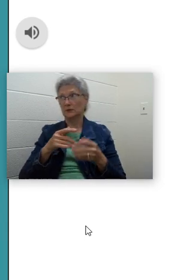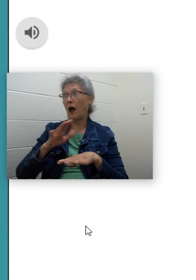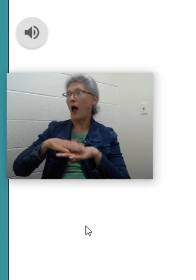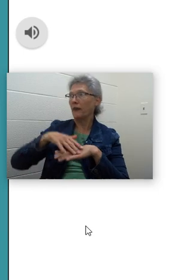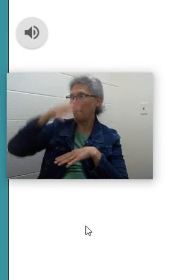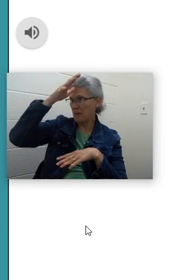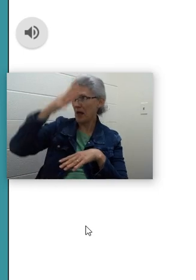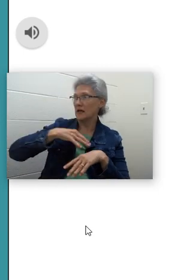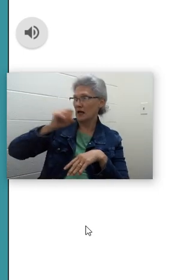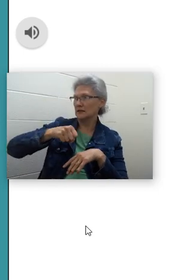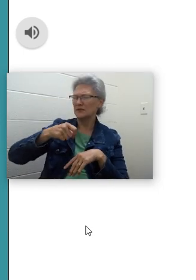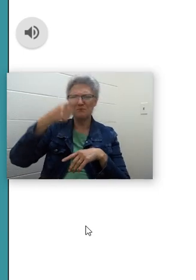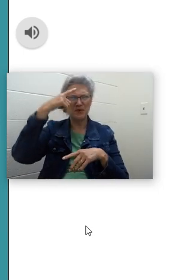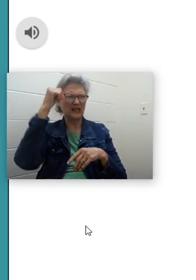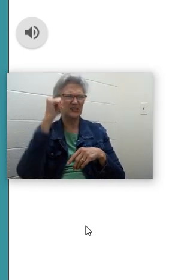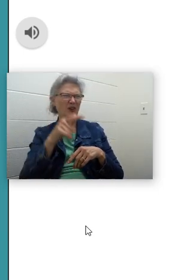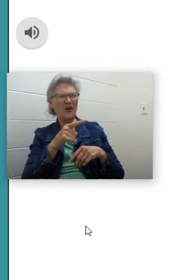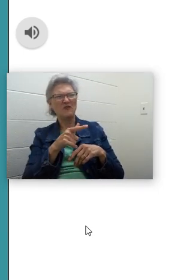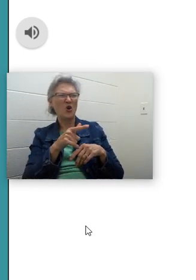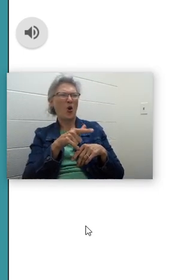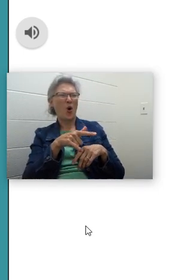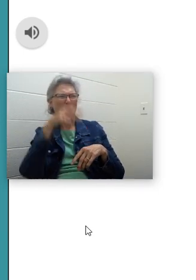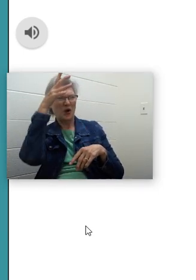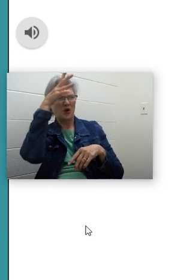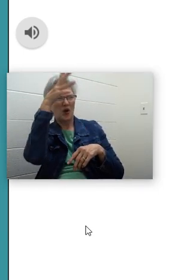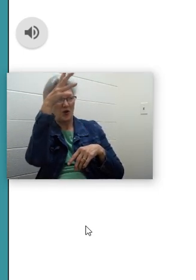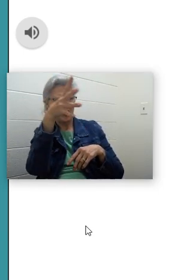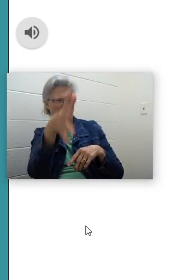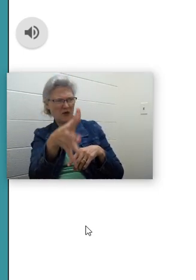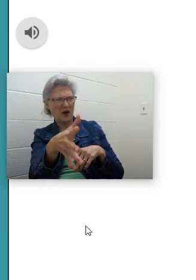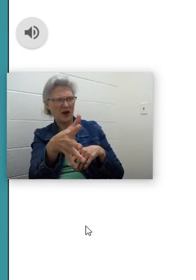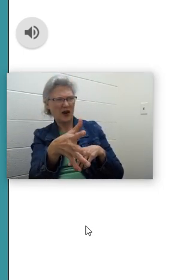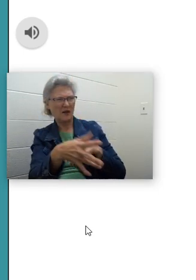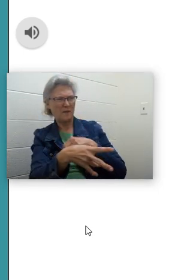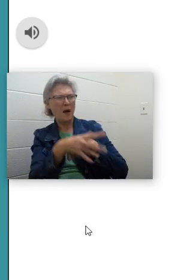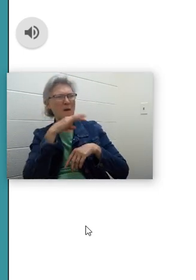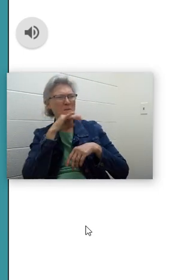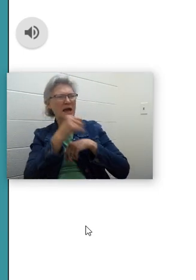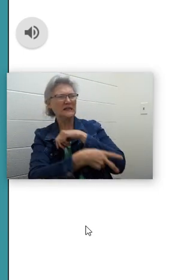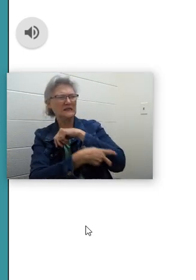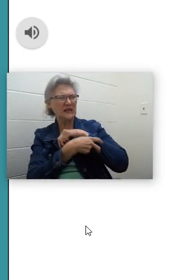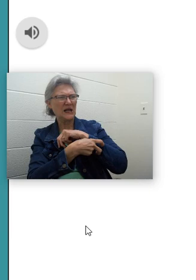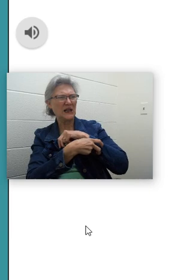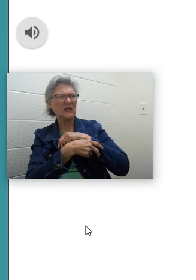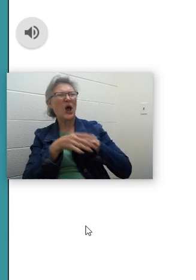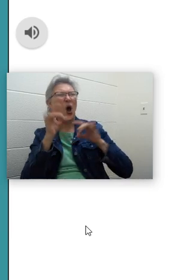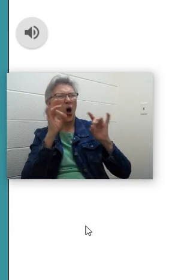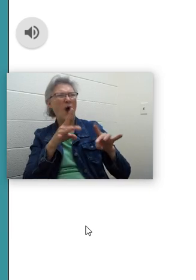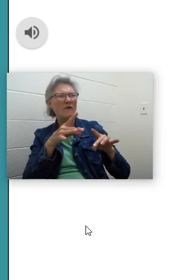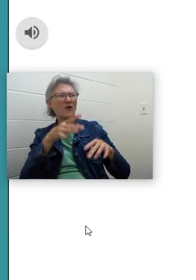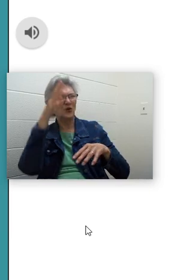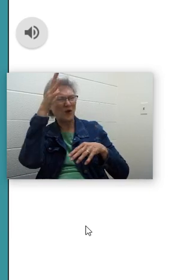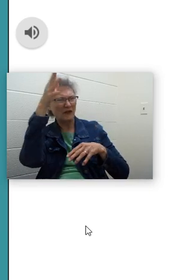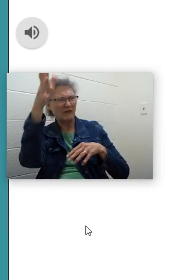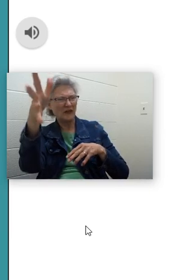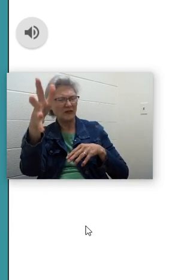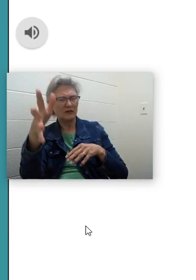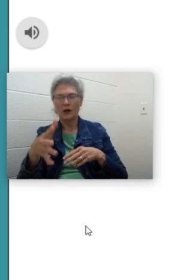of your no-good, dirty, rotten, big-stealing great-great-grandpa. Welcome to Camp Green Lake. Where's the